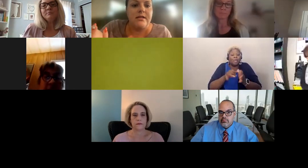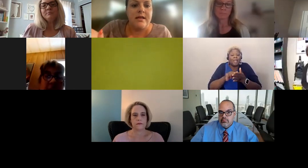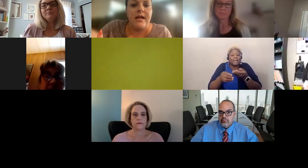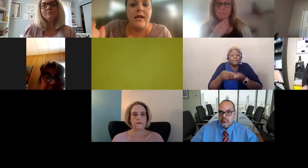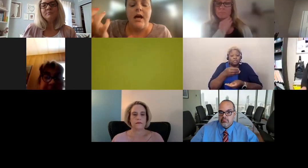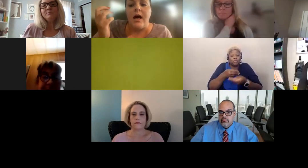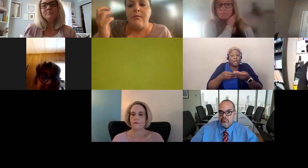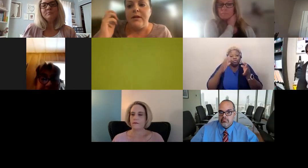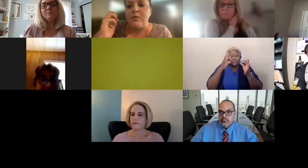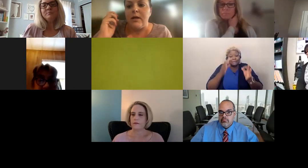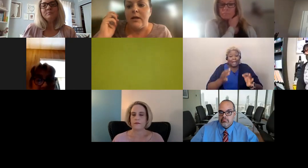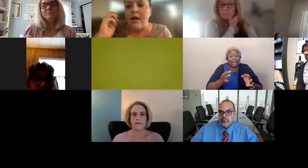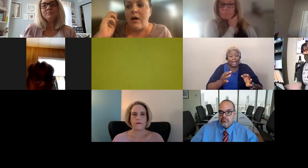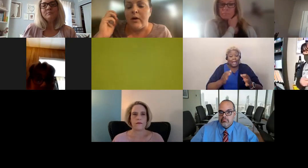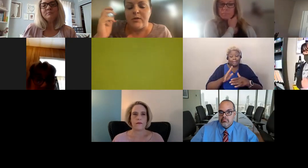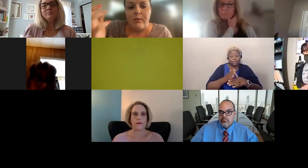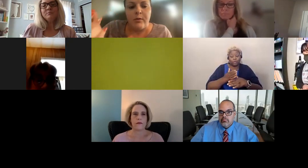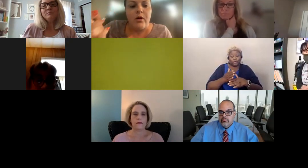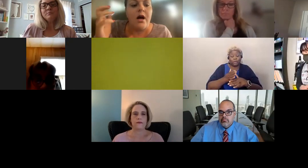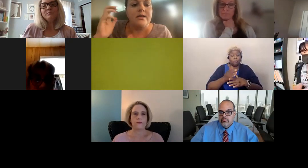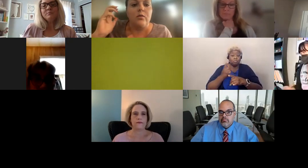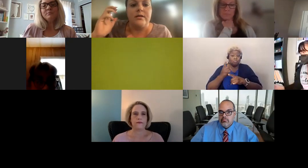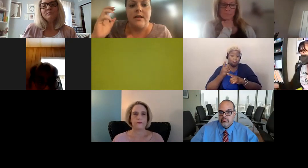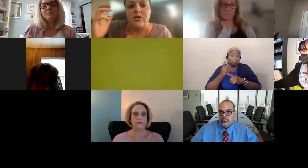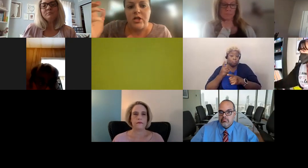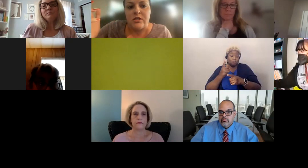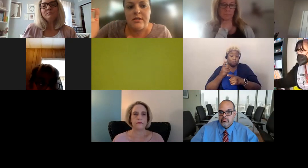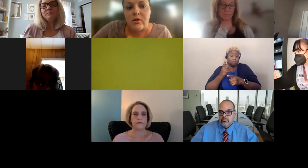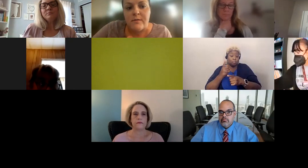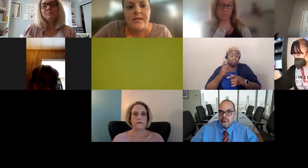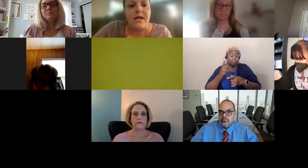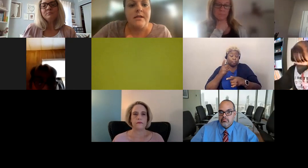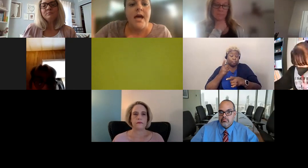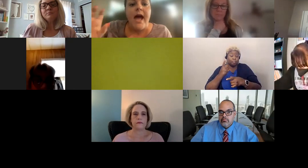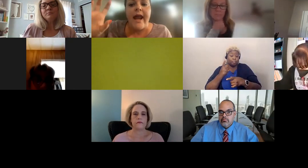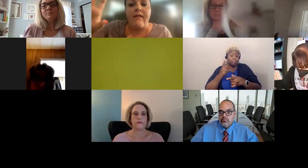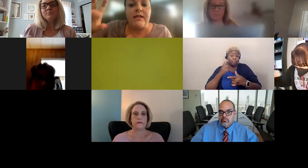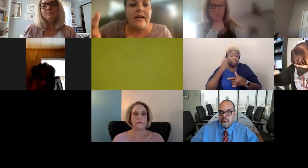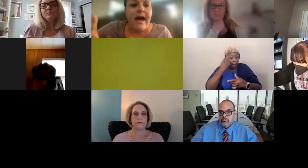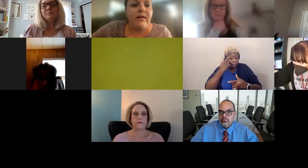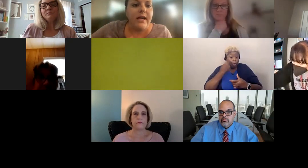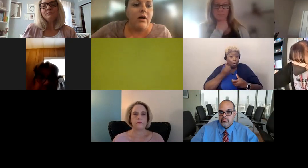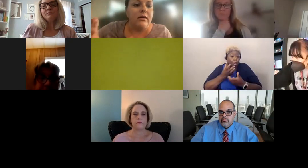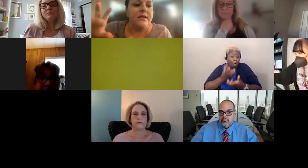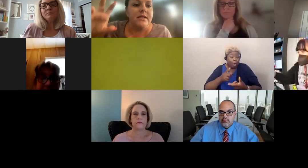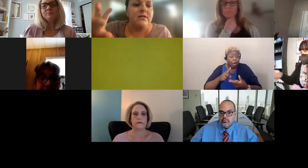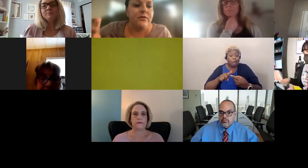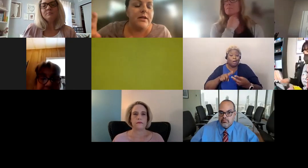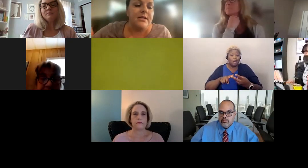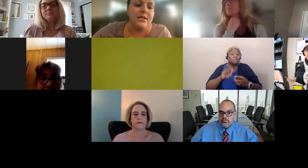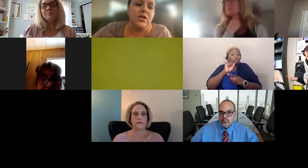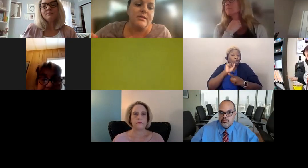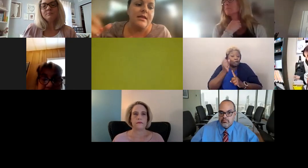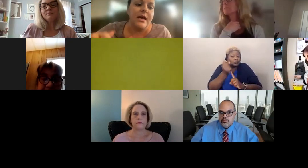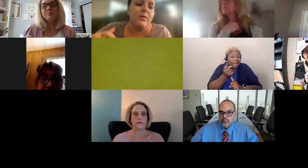to then deciding between what is probable cause, what is an exigent circumstance, and having to navigate all of the